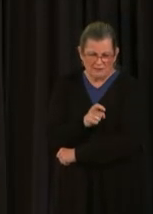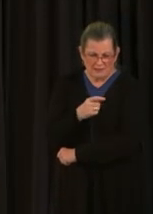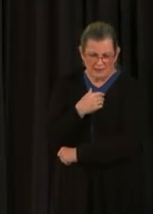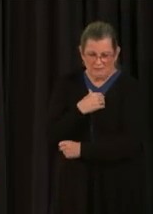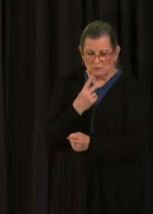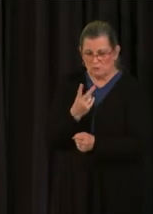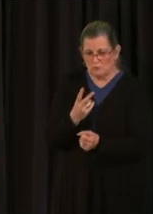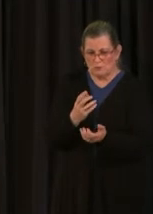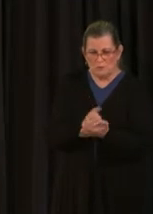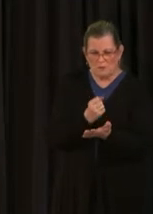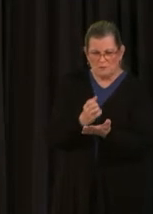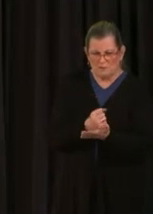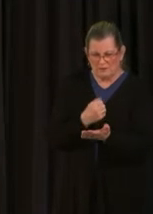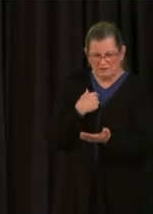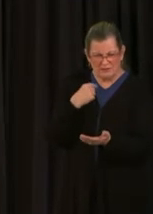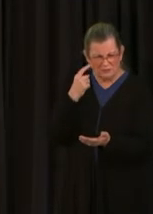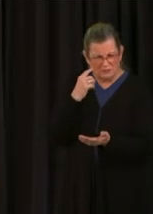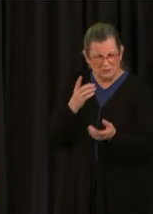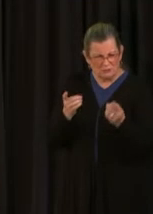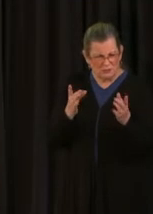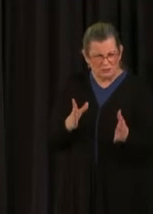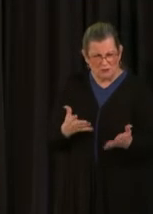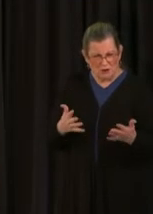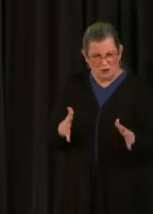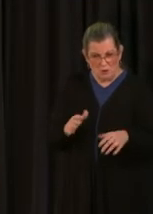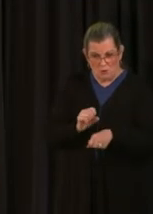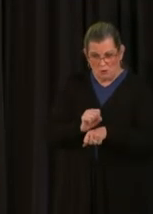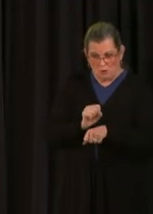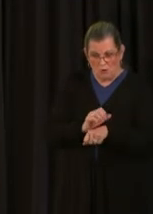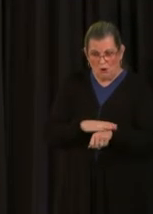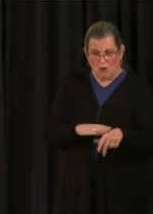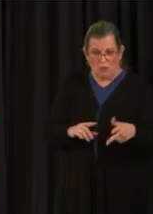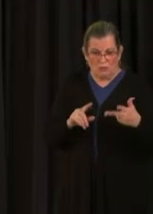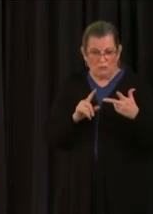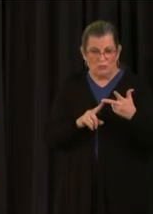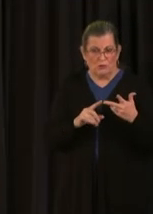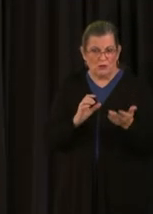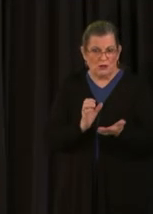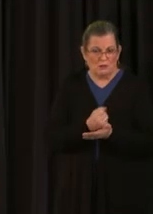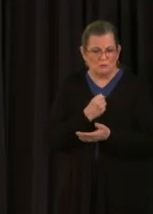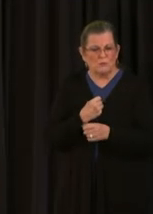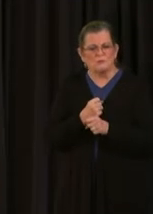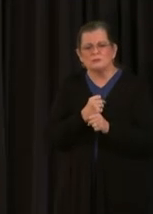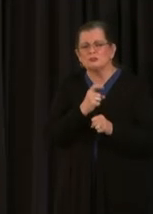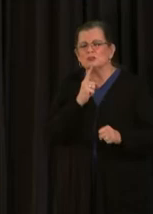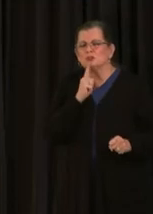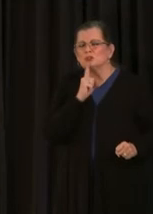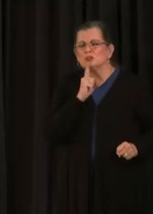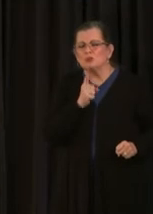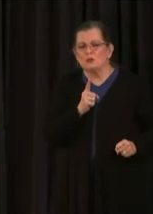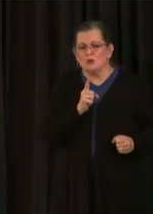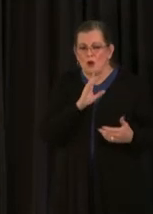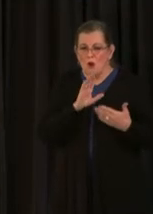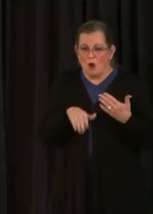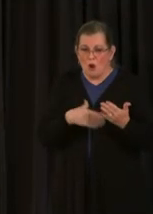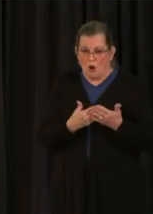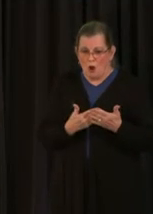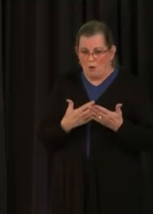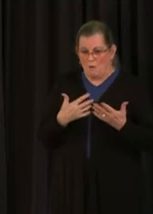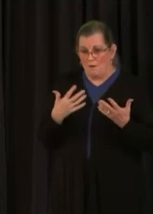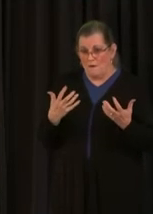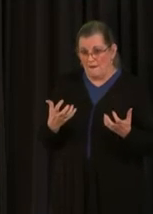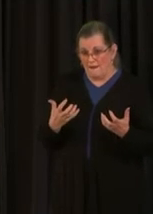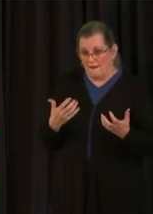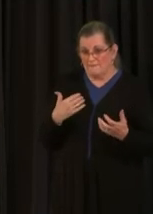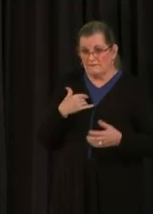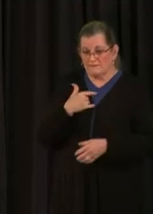ensure that there is never a crowded bus. Buses are cleaned every day. Buses are cleaned